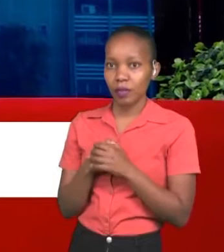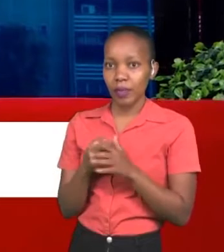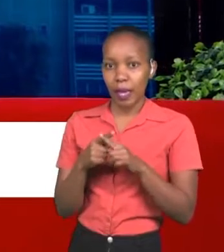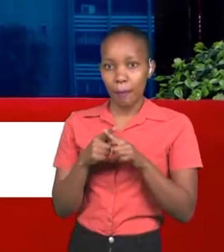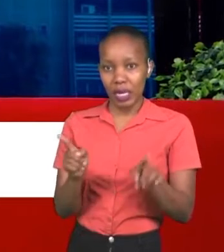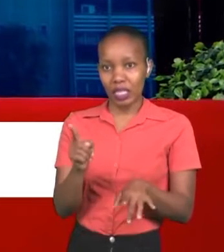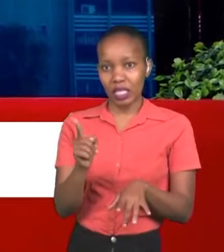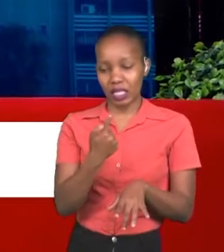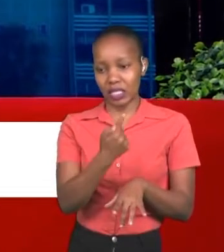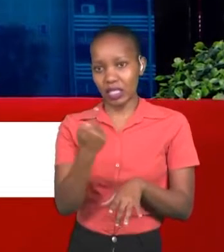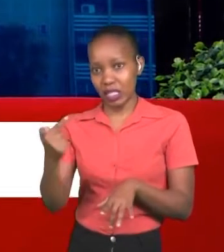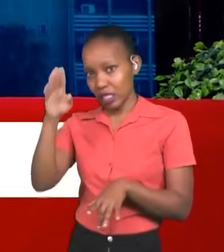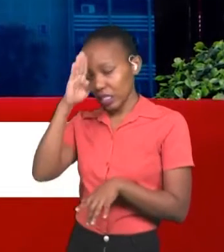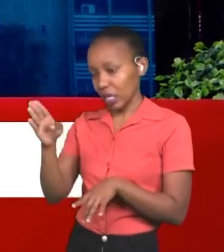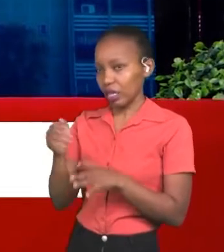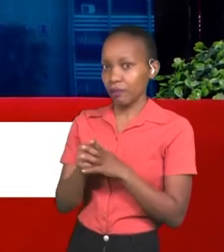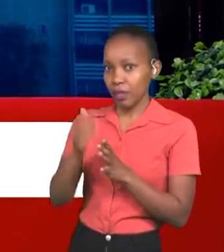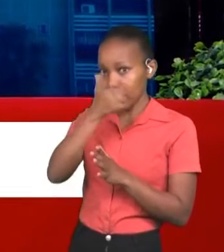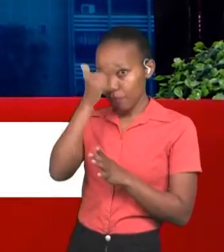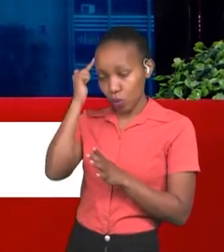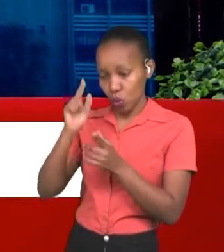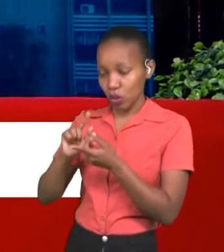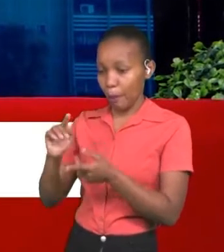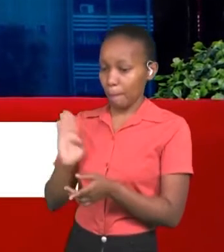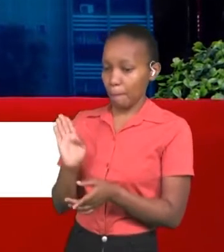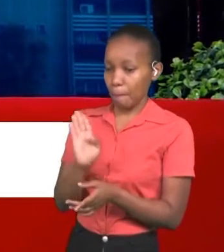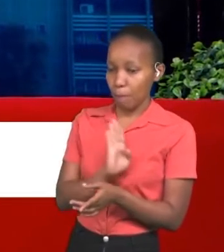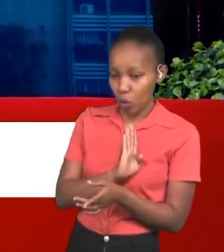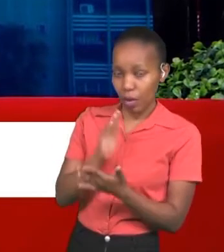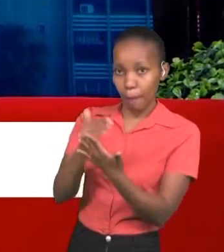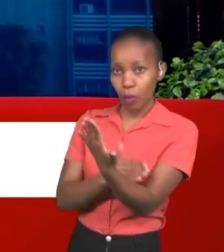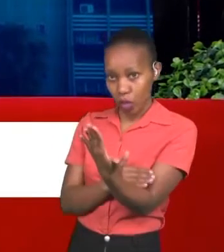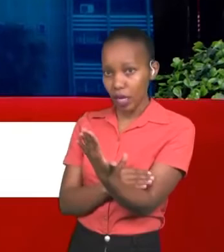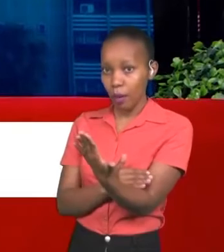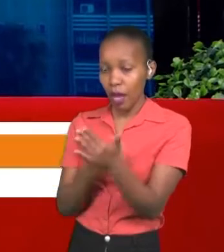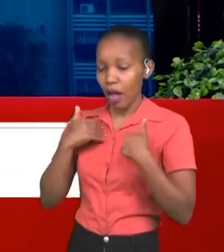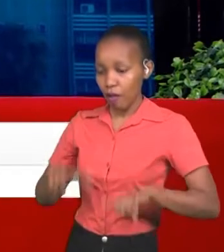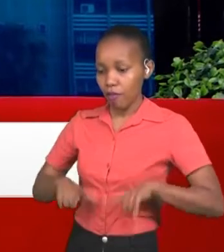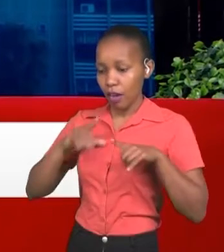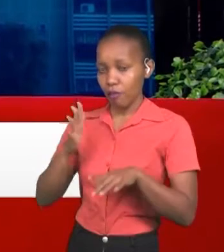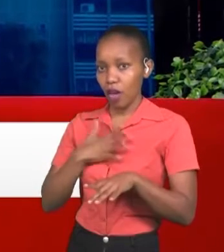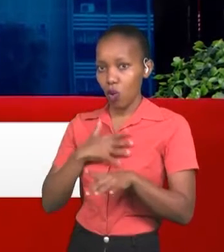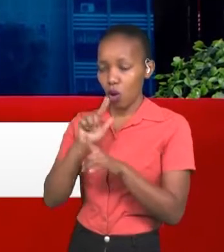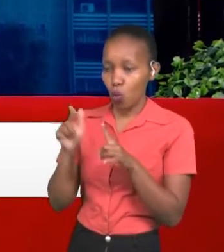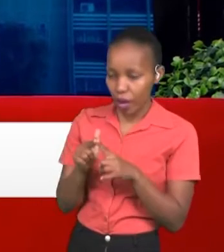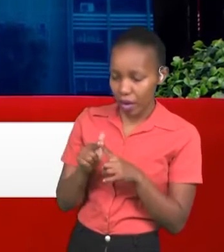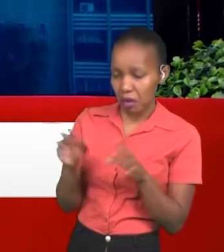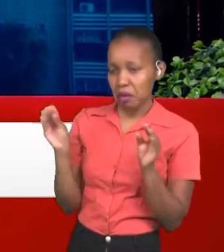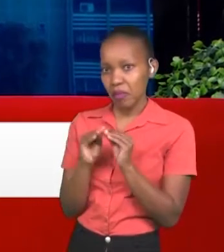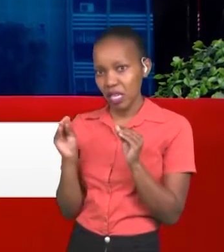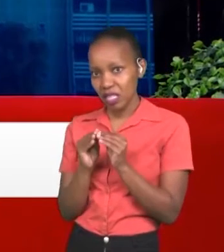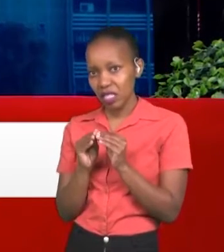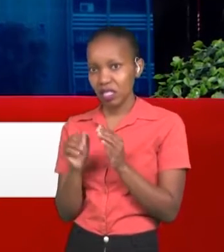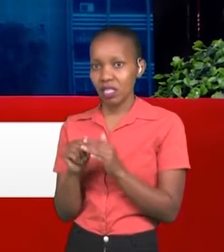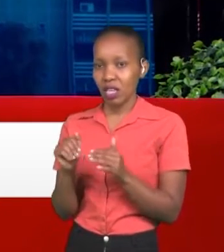every Sunday. Because besides switchboard or work, there's also our life. Okay. We normally meet up, have a